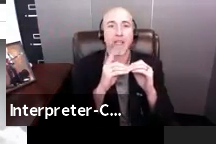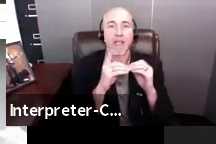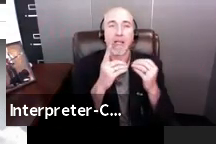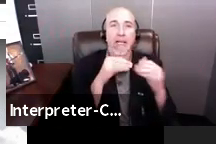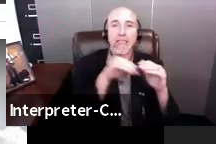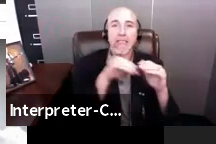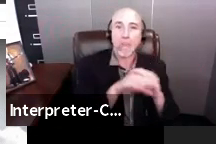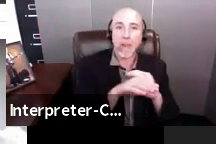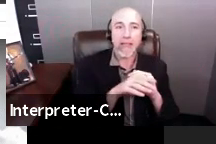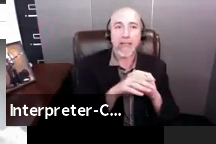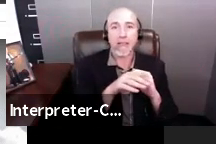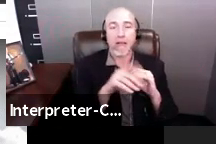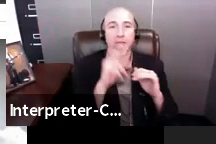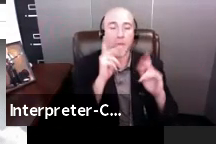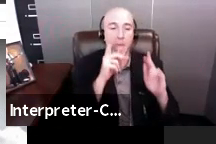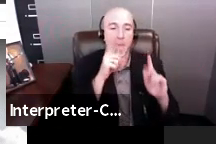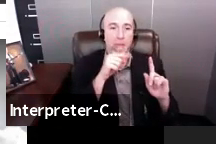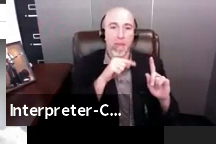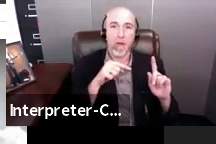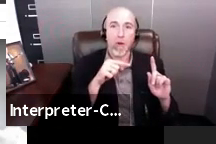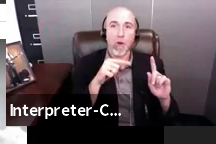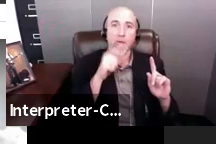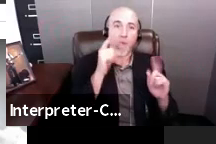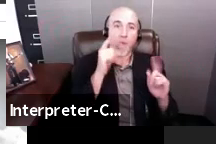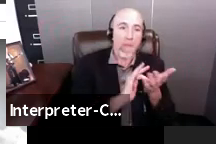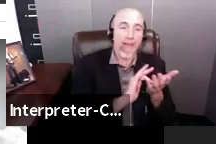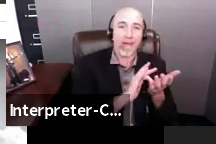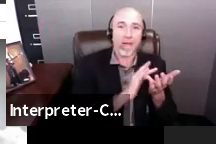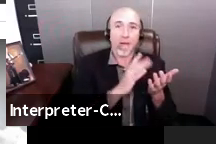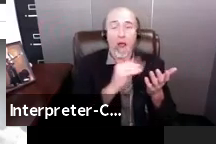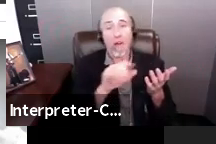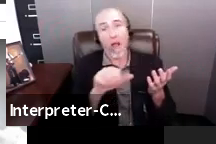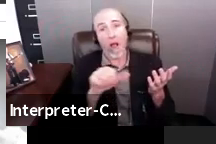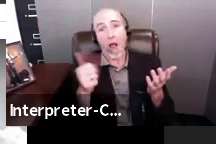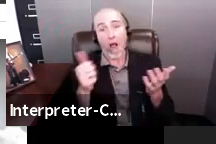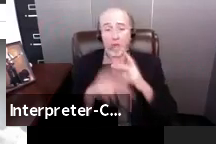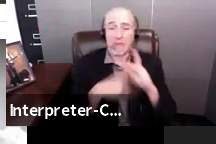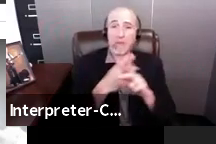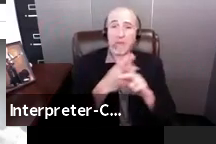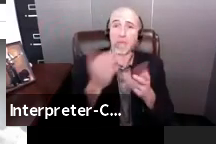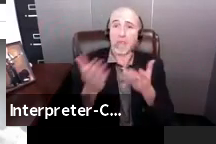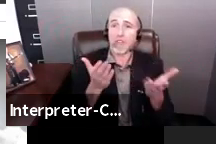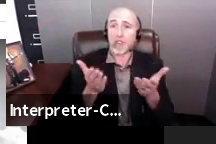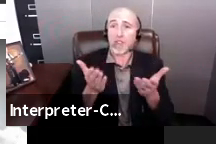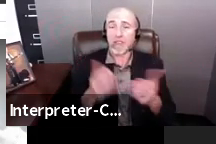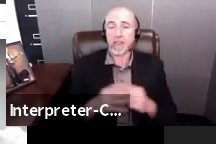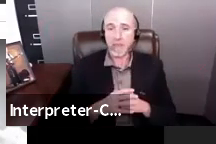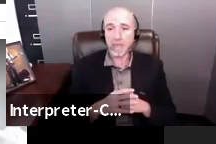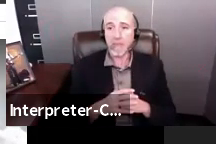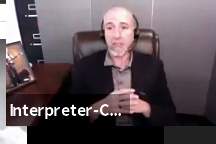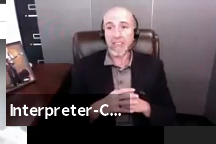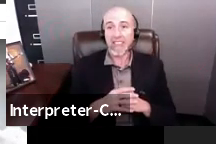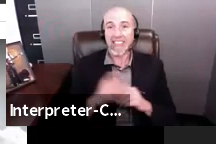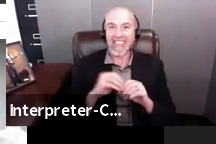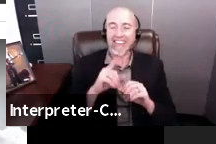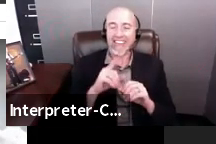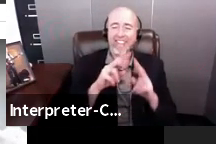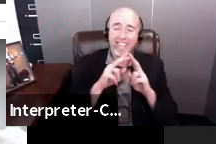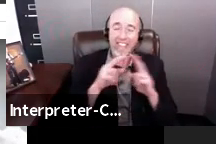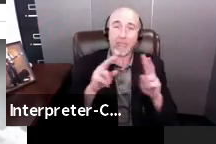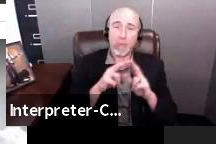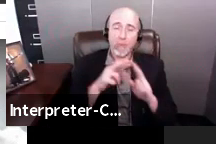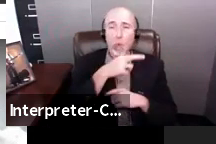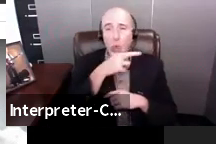accessibility for people for medical and other types of services in the extremely rural,